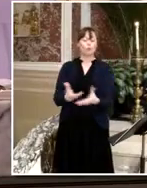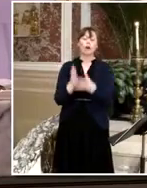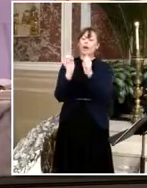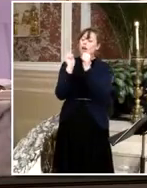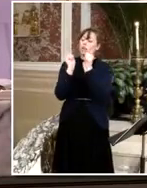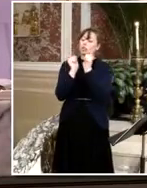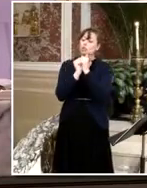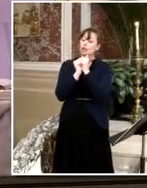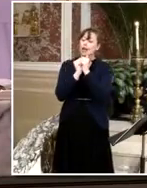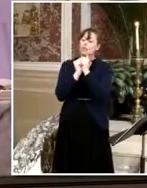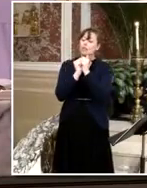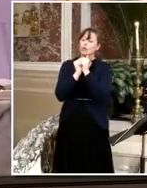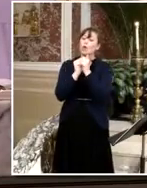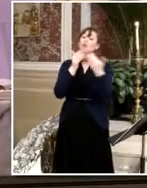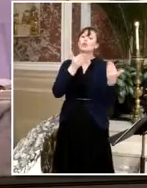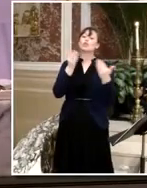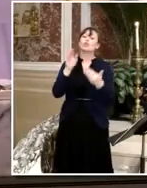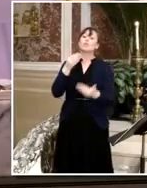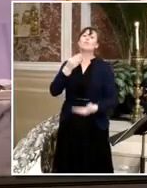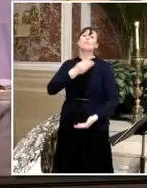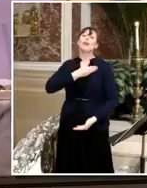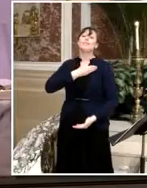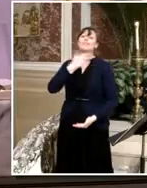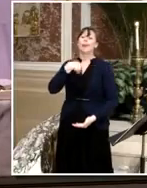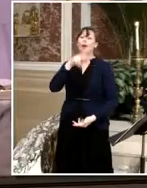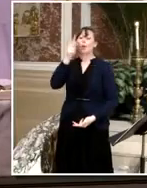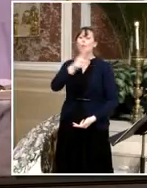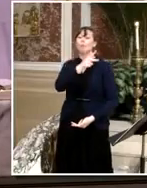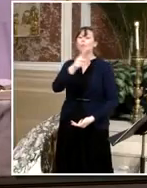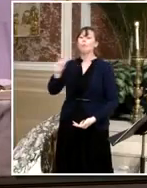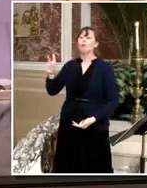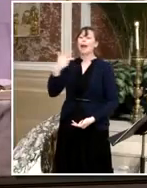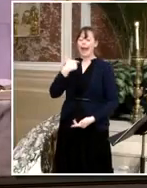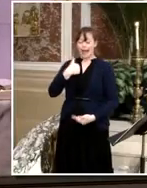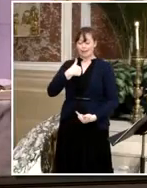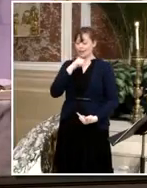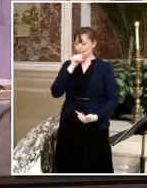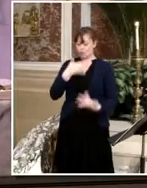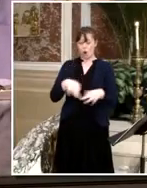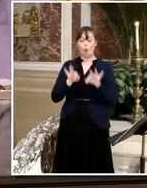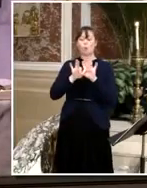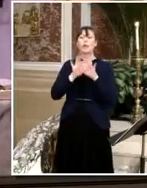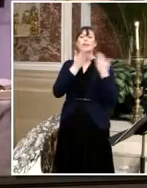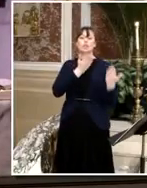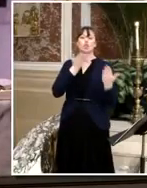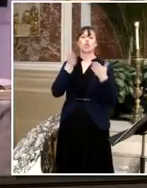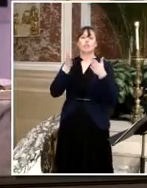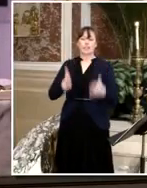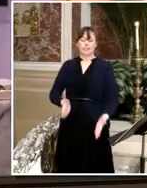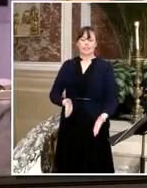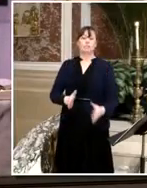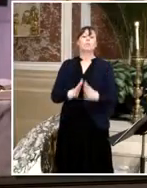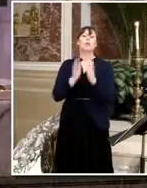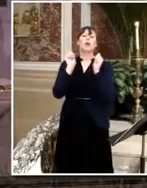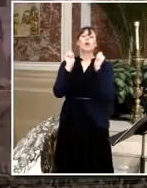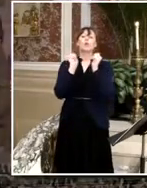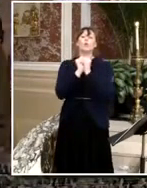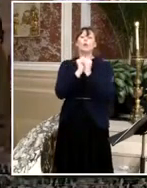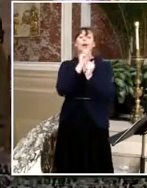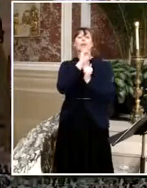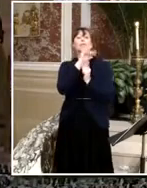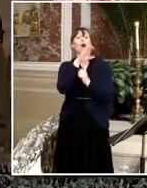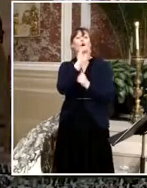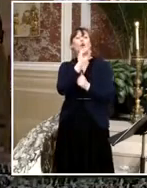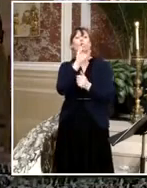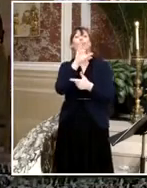together with your servant Francis, our Pope, and me, your unworthy servant, with Mario and